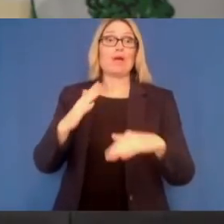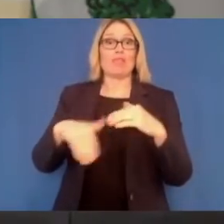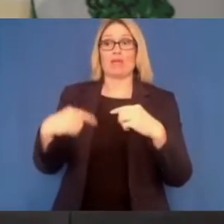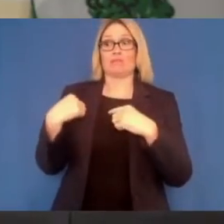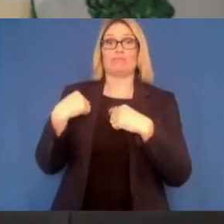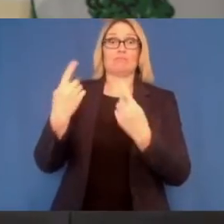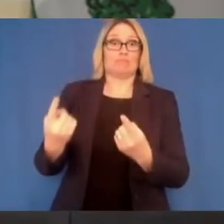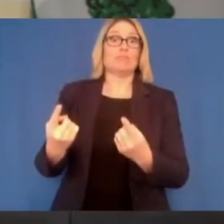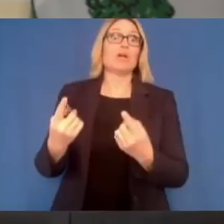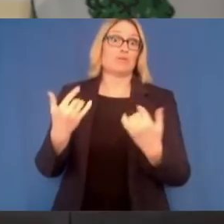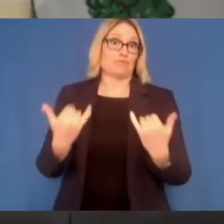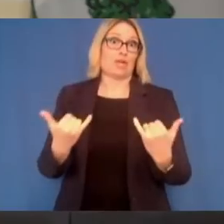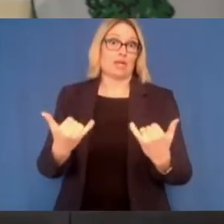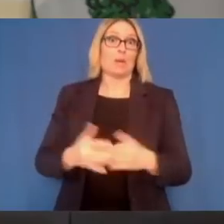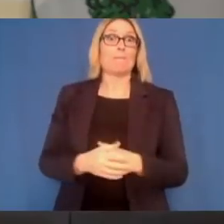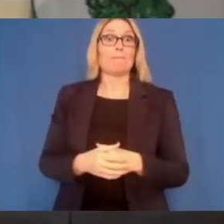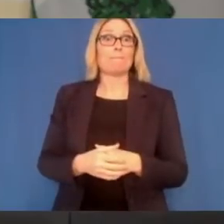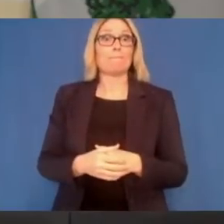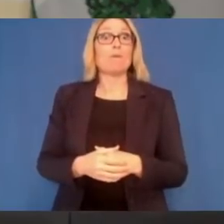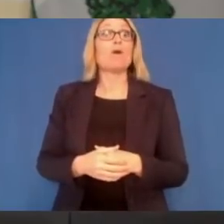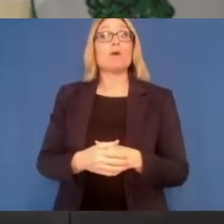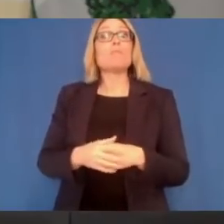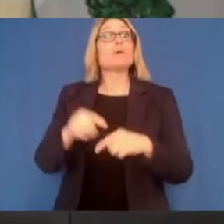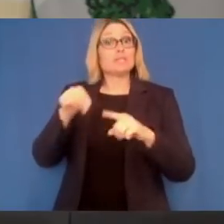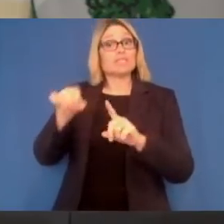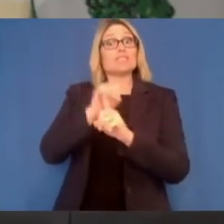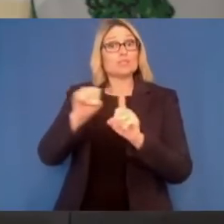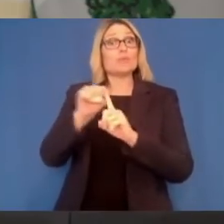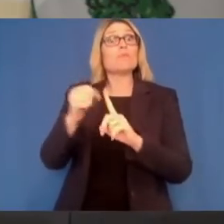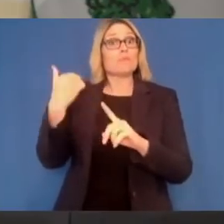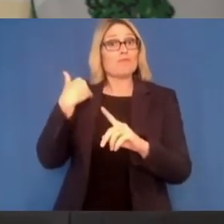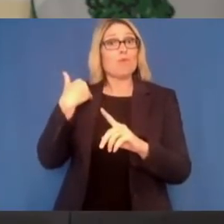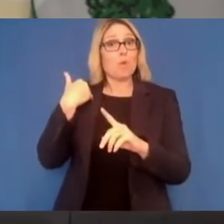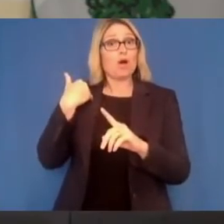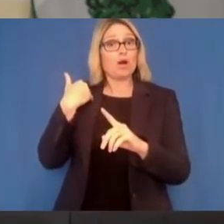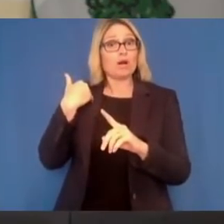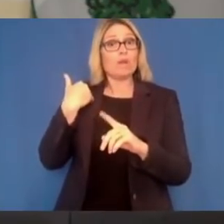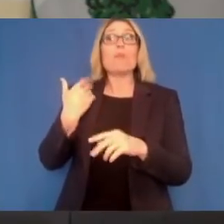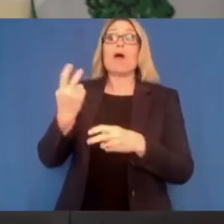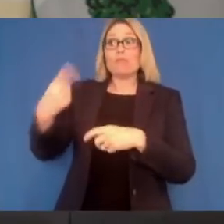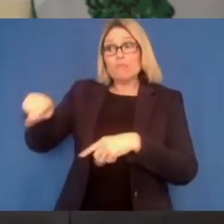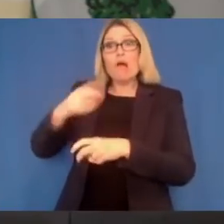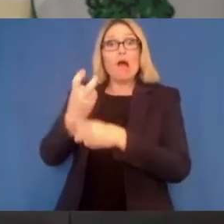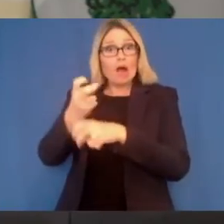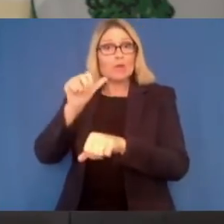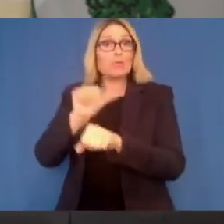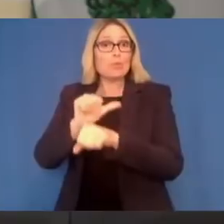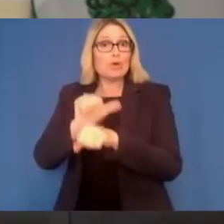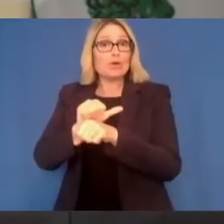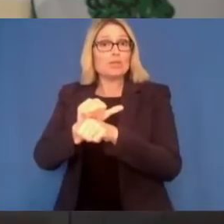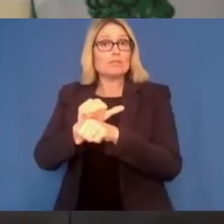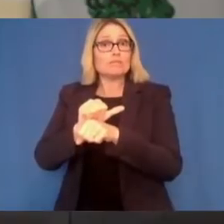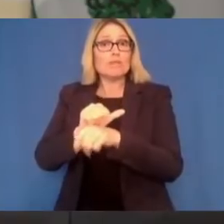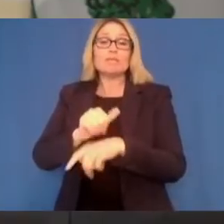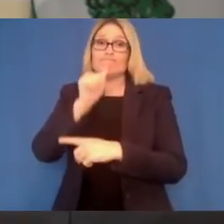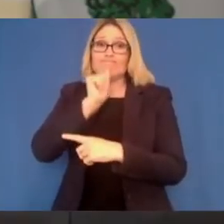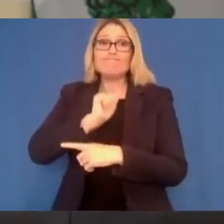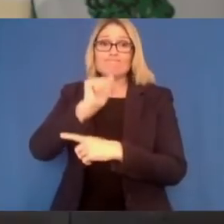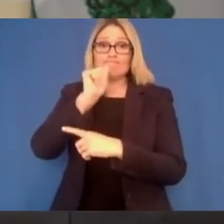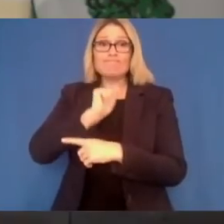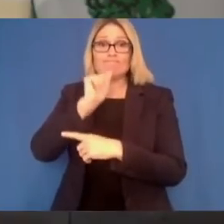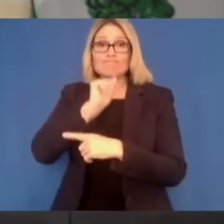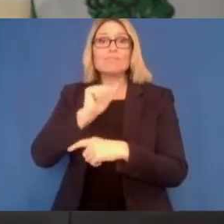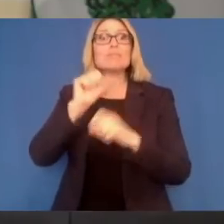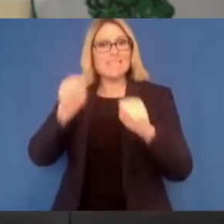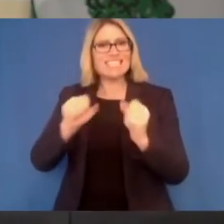time. But we've been in tough spots before. With hard work, with time, and with your continued support, we will get